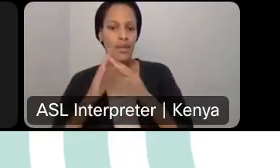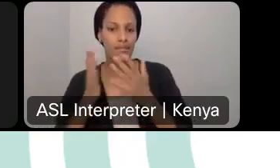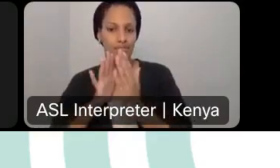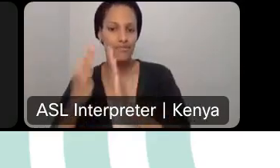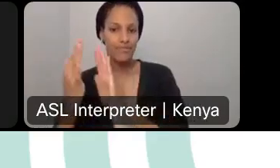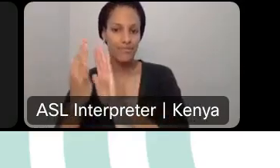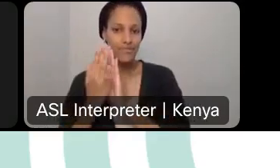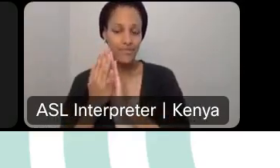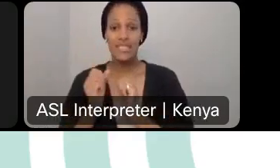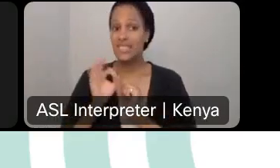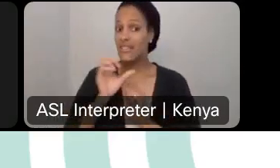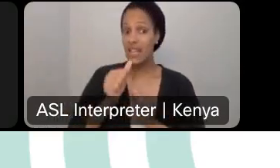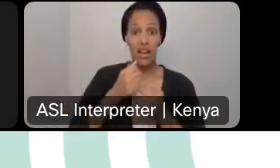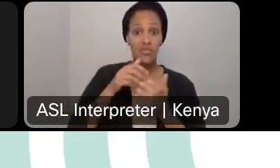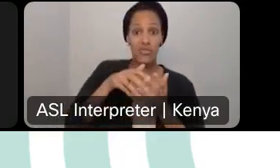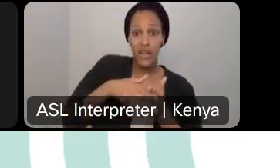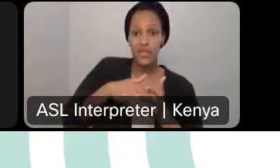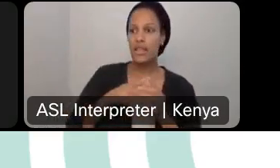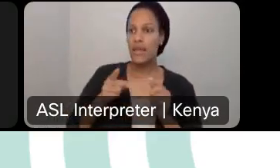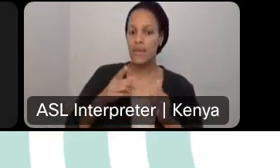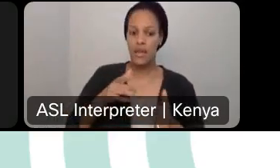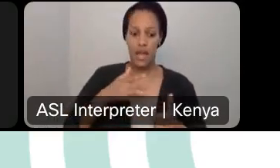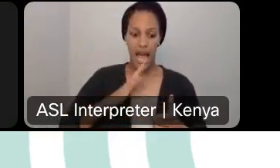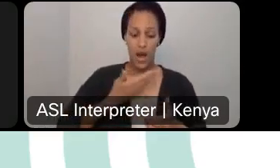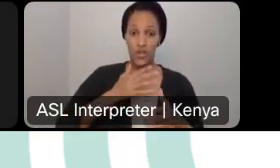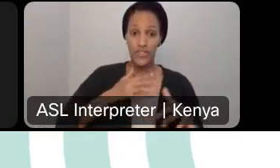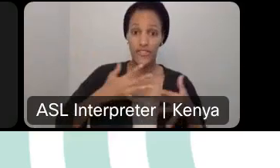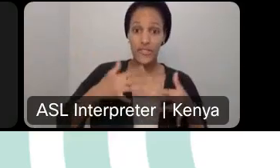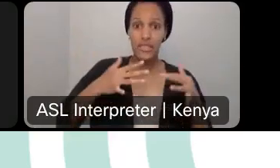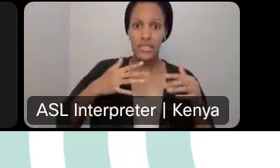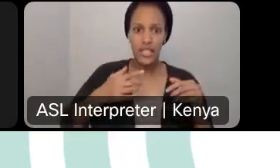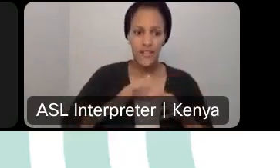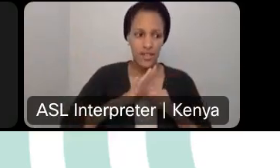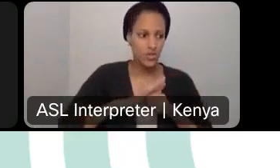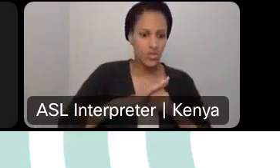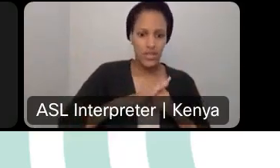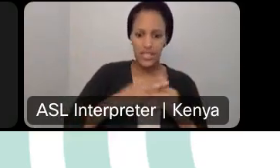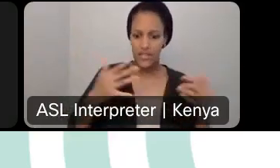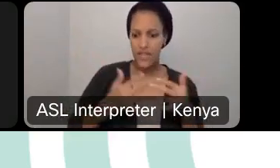or fear, which can escalate or contribute to an already stressful situation.